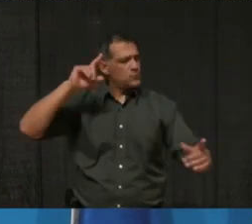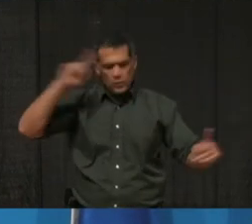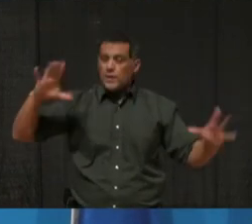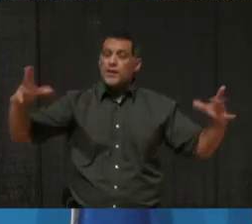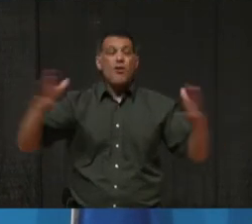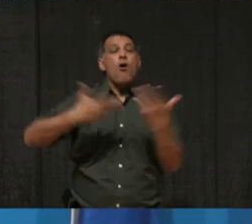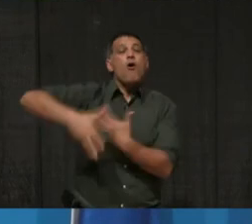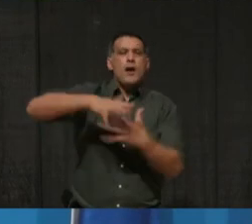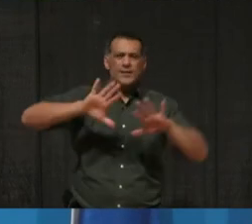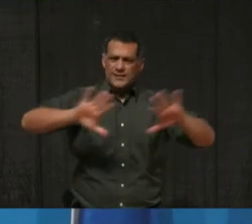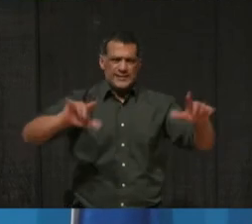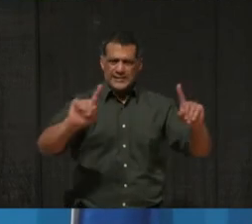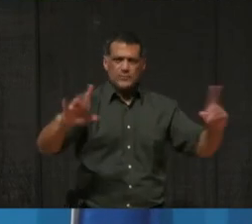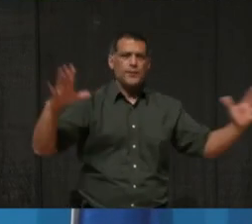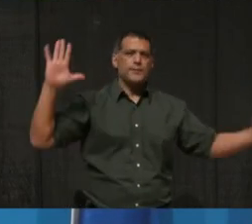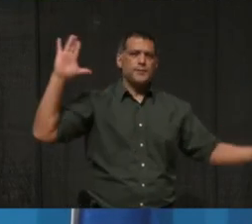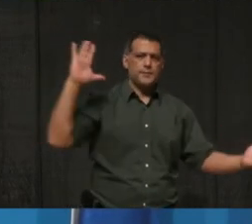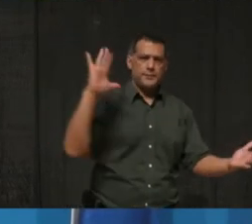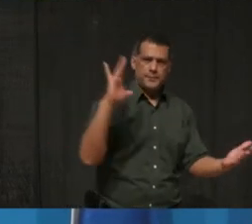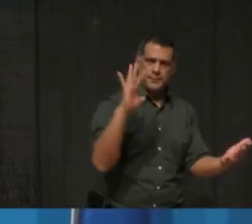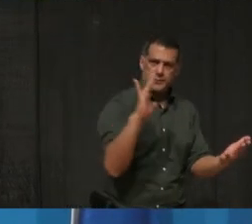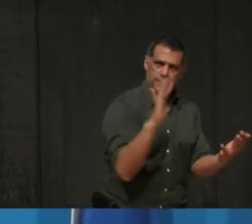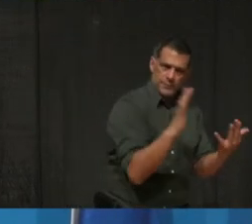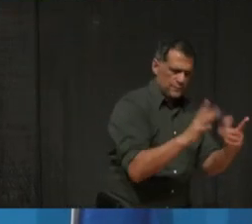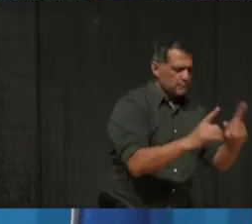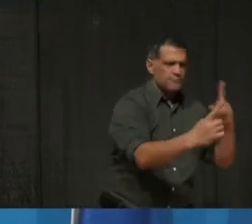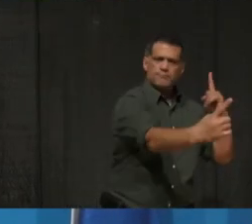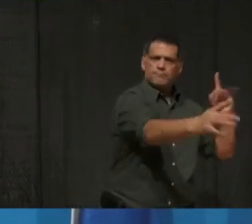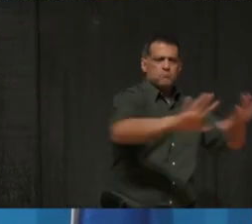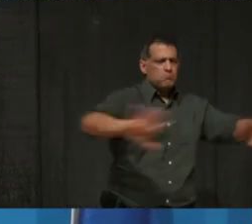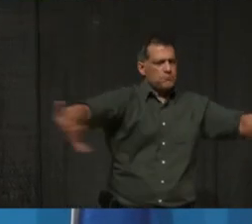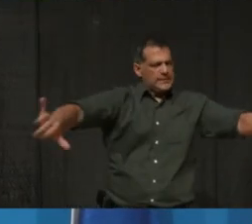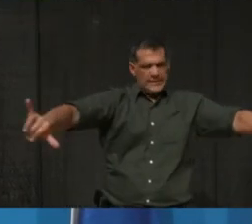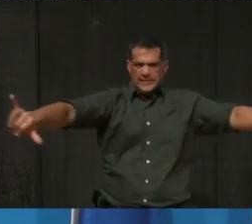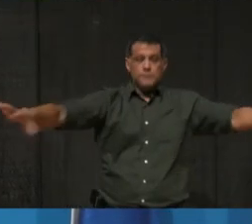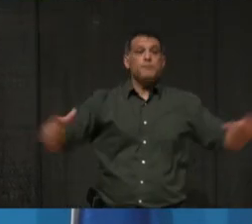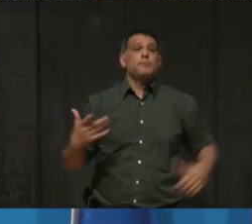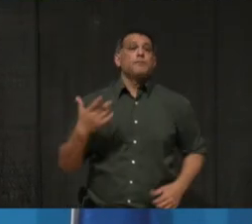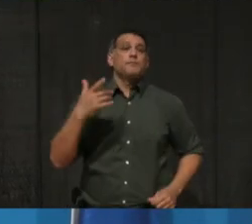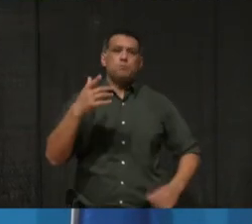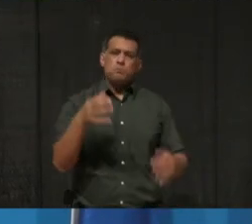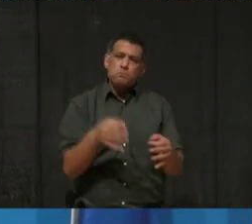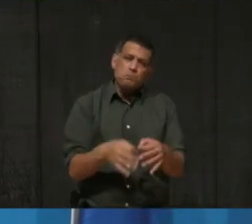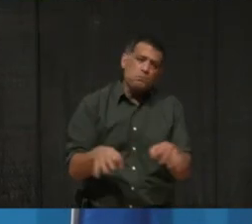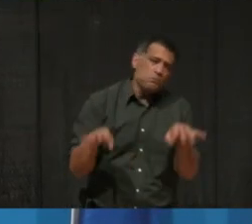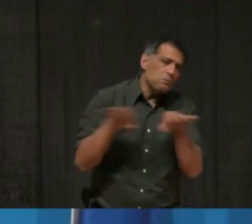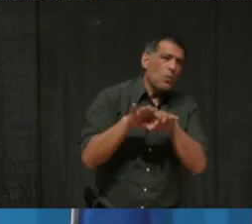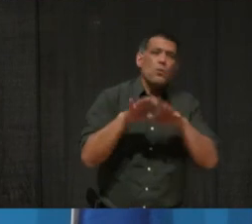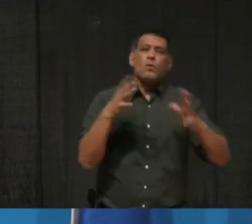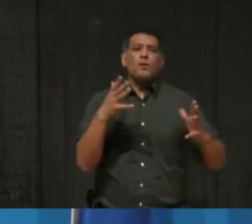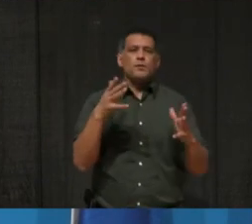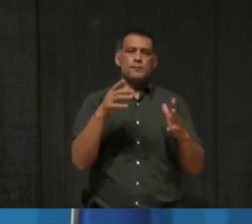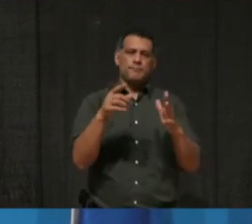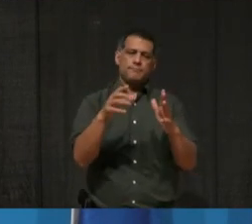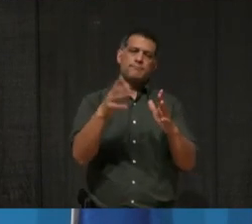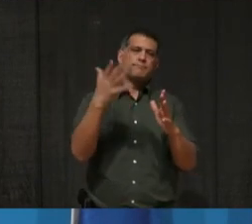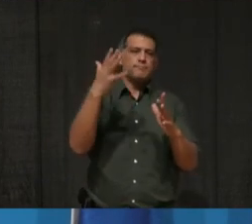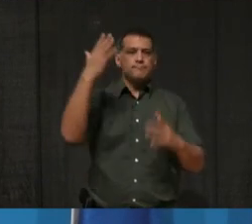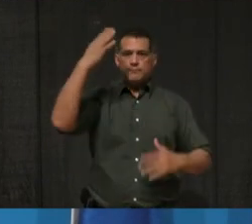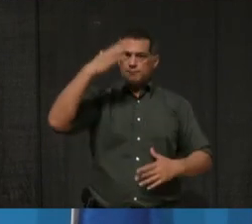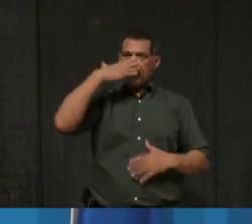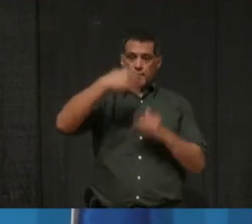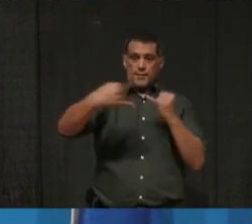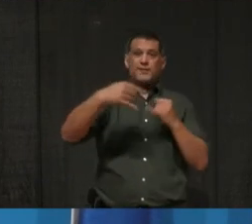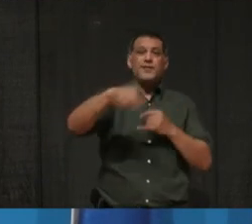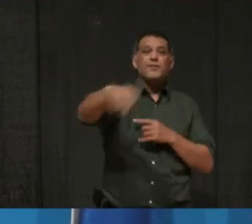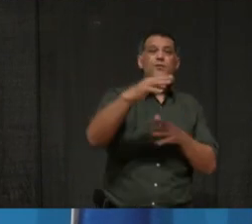spread. More than ever, it is also crucial for us to protect the essential workers who continue to show up for